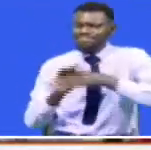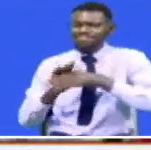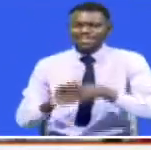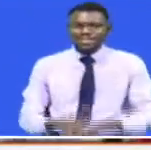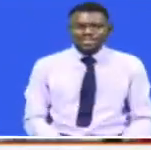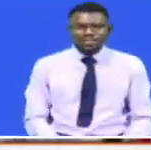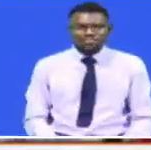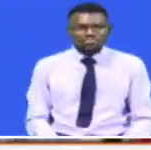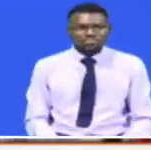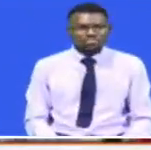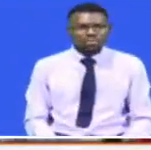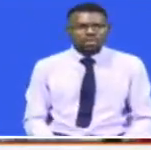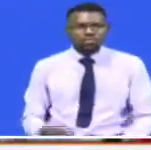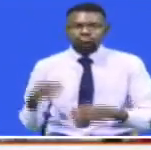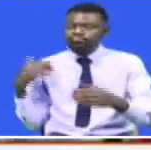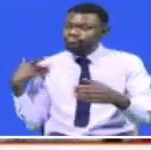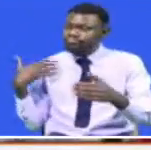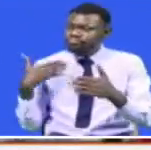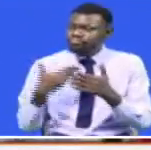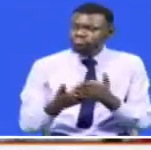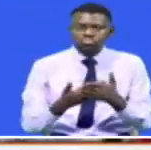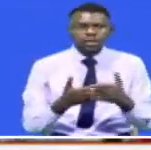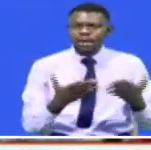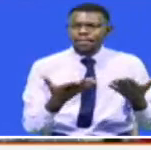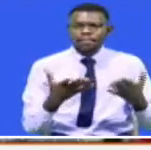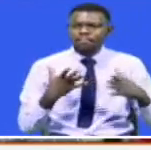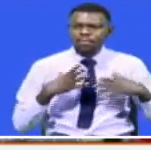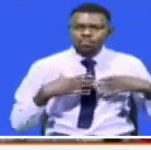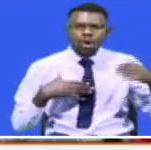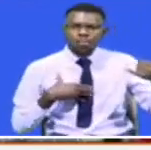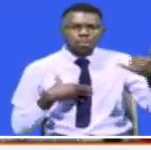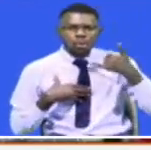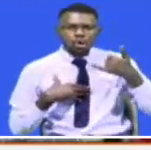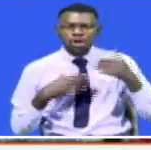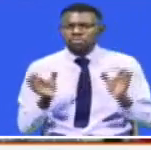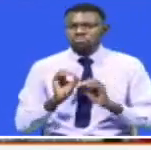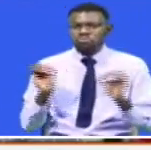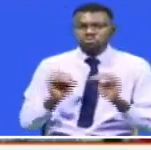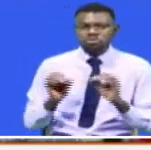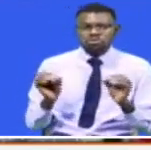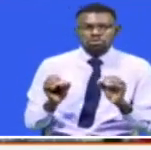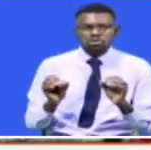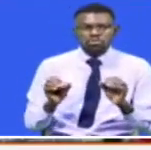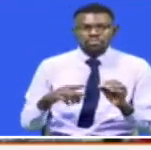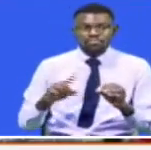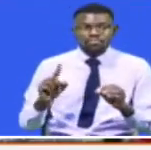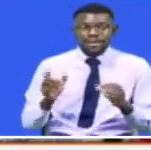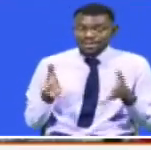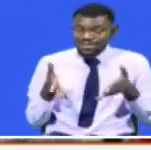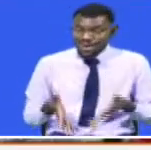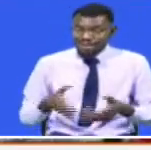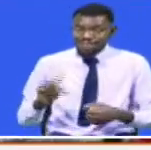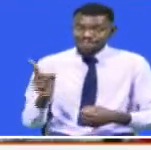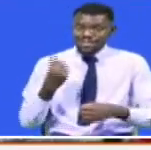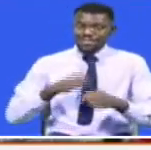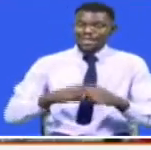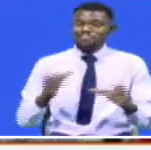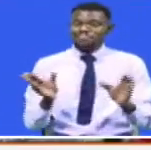that date today, nobody has contacted me. My first engagement on this KEMSA matter is with this Senate